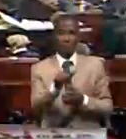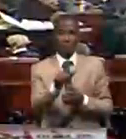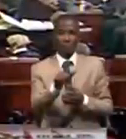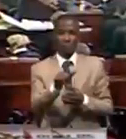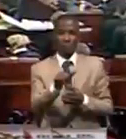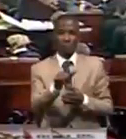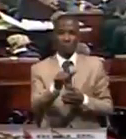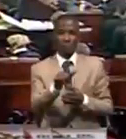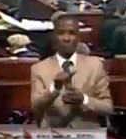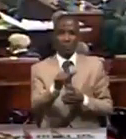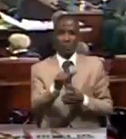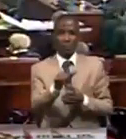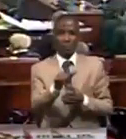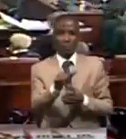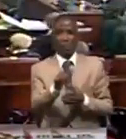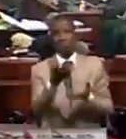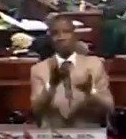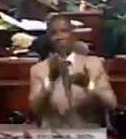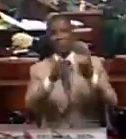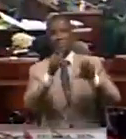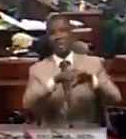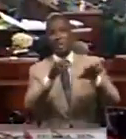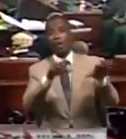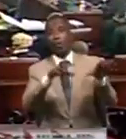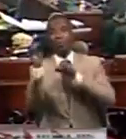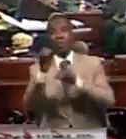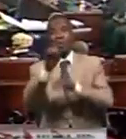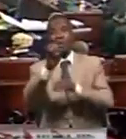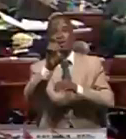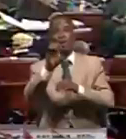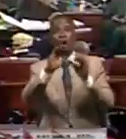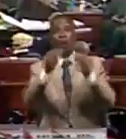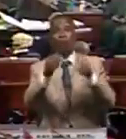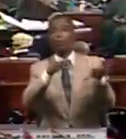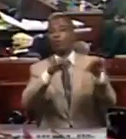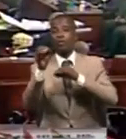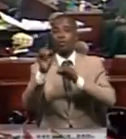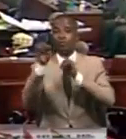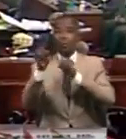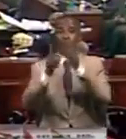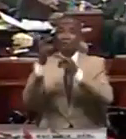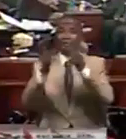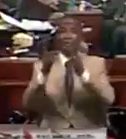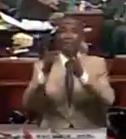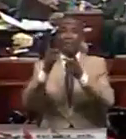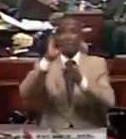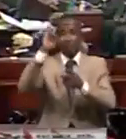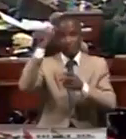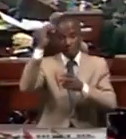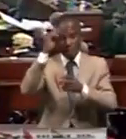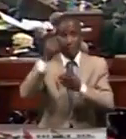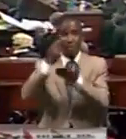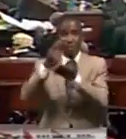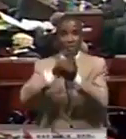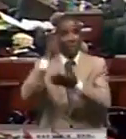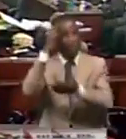left at a point in time to go and see the petitioner. Is that so? That